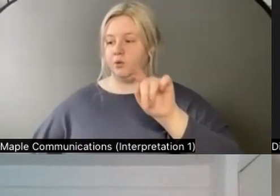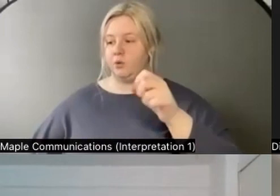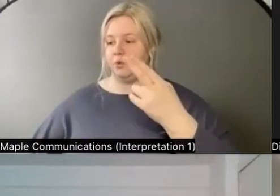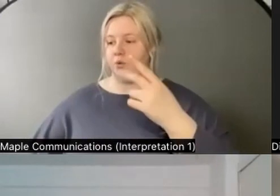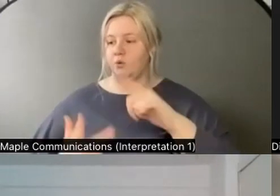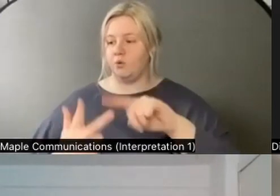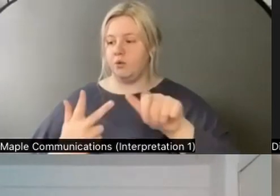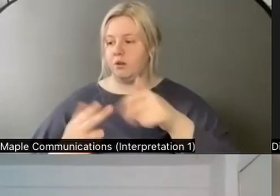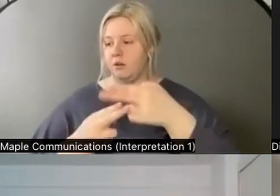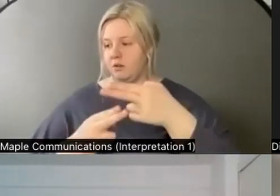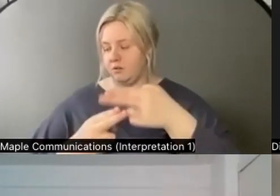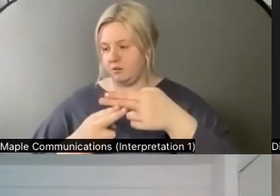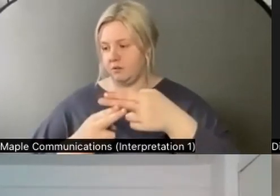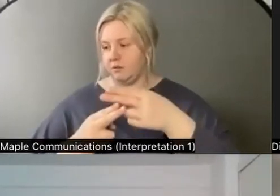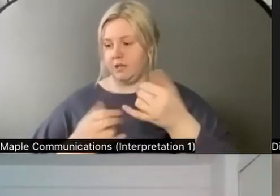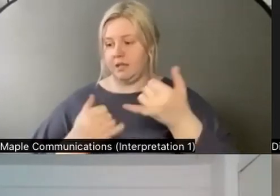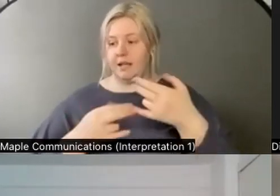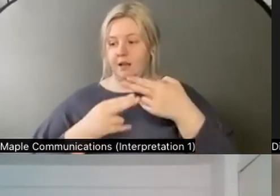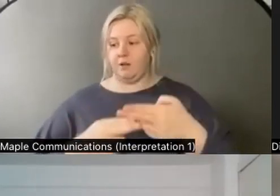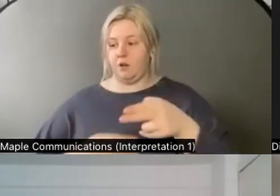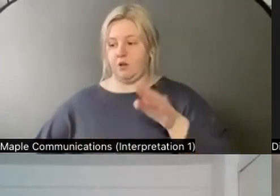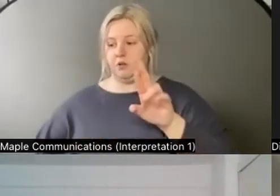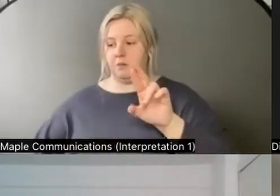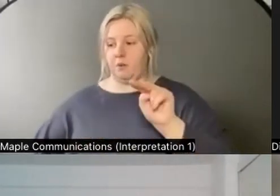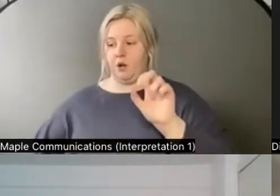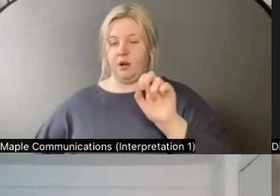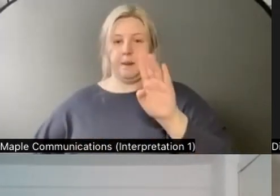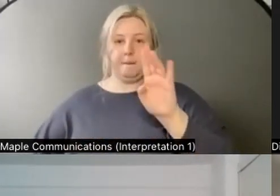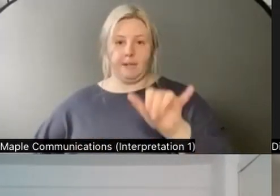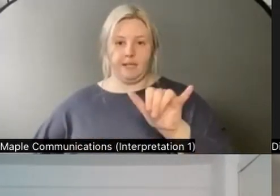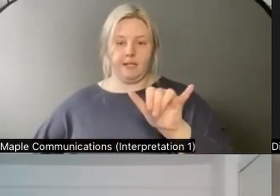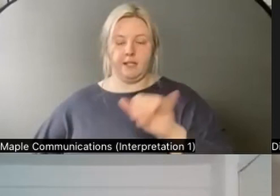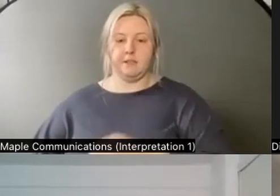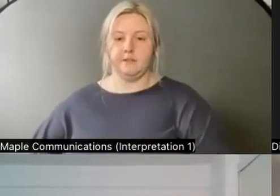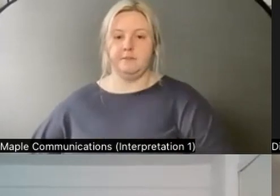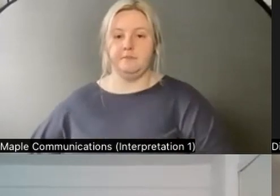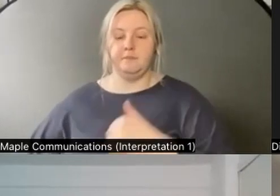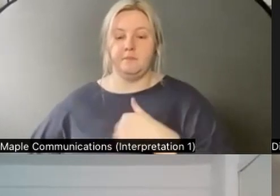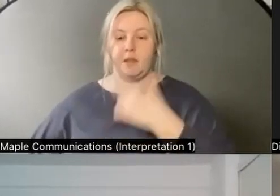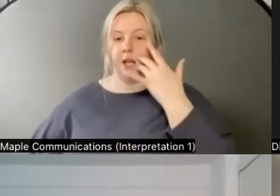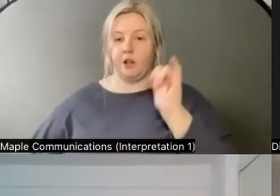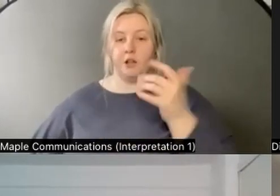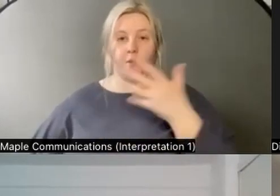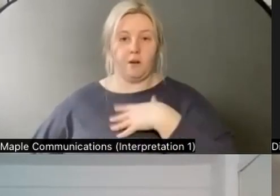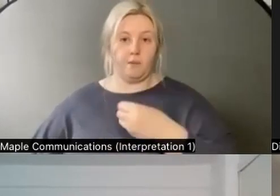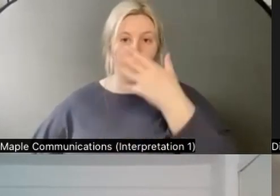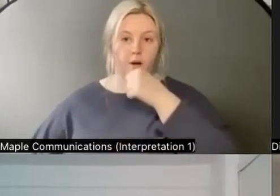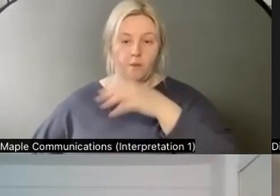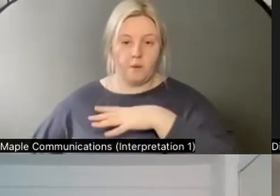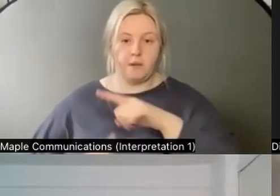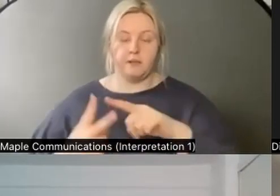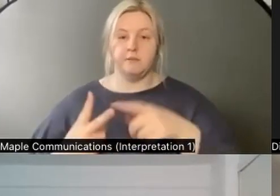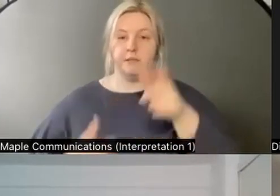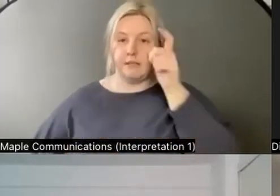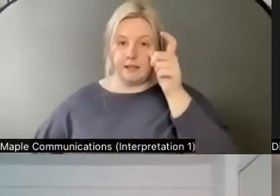known as Burnaby. My personal description is I'm a white woman. I also wear